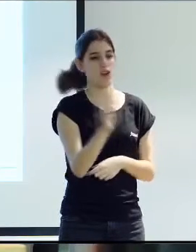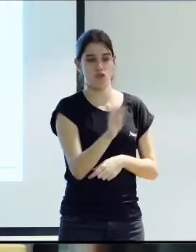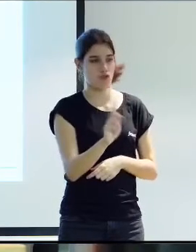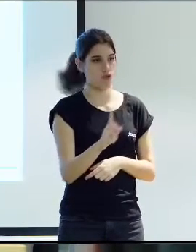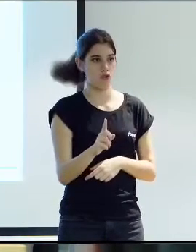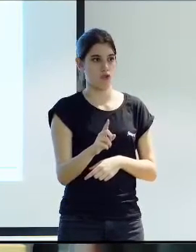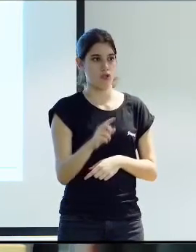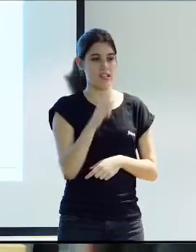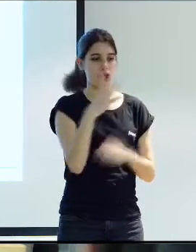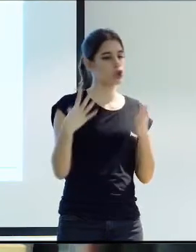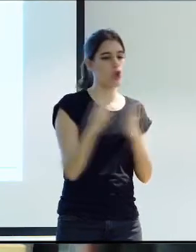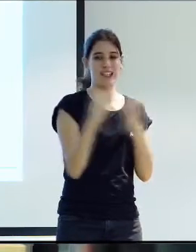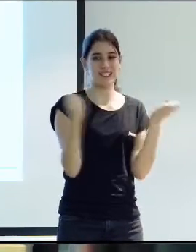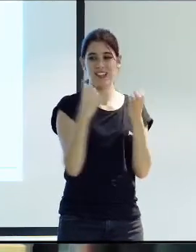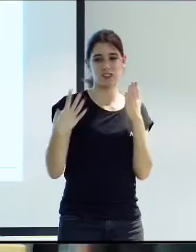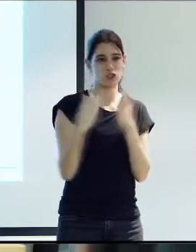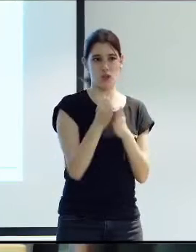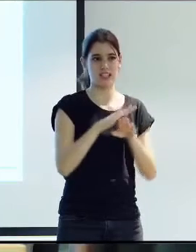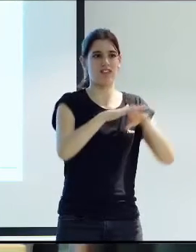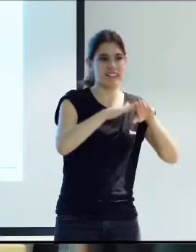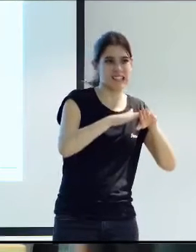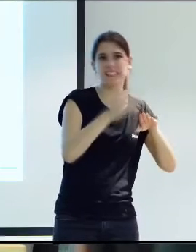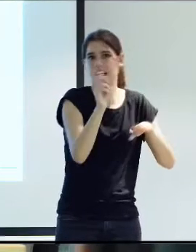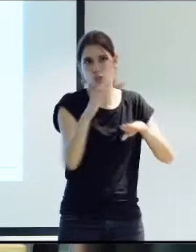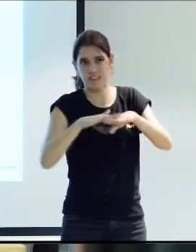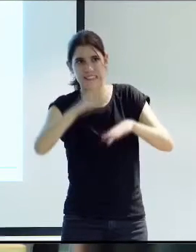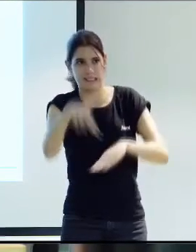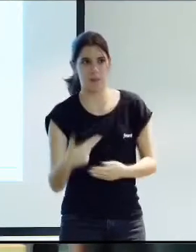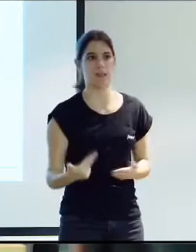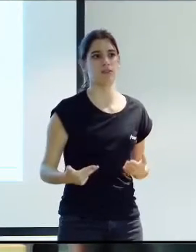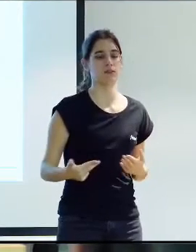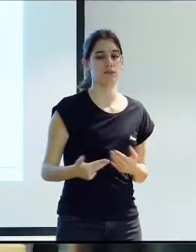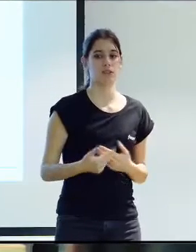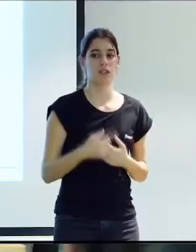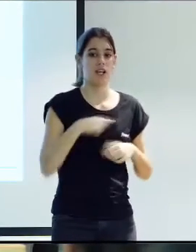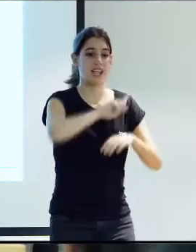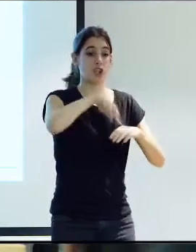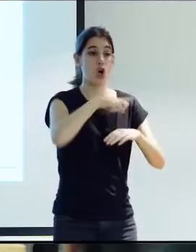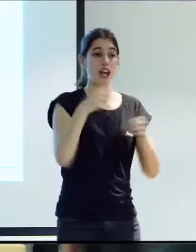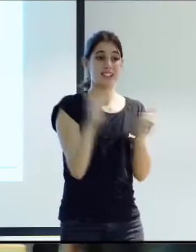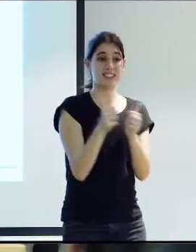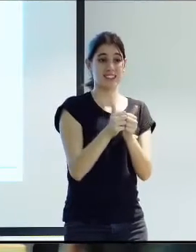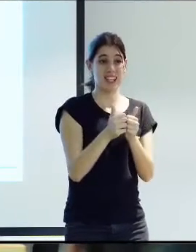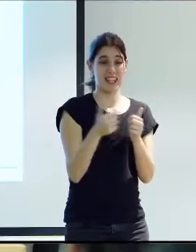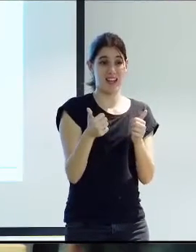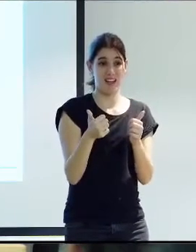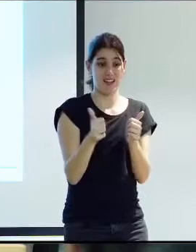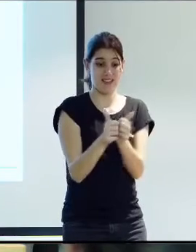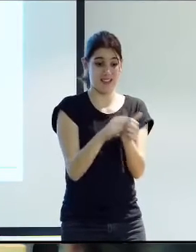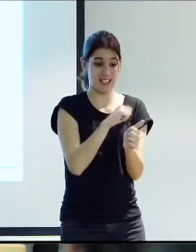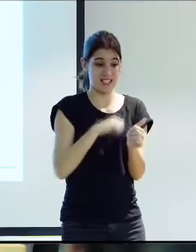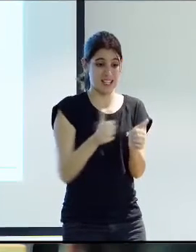trap, really. And so we have basic laws and those that aren't. And the hours